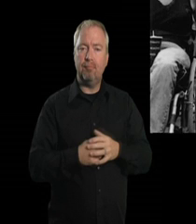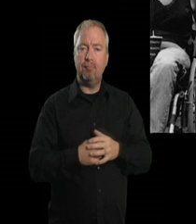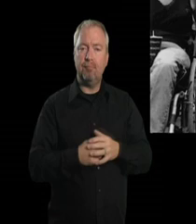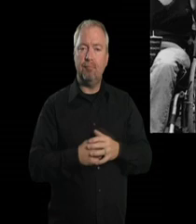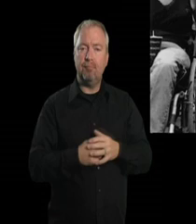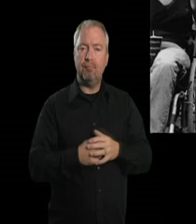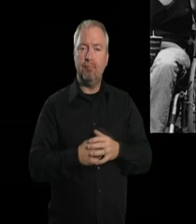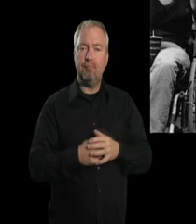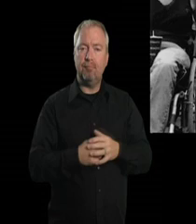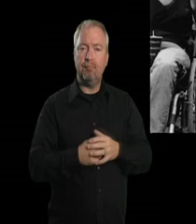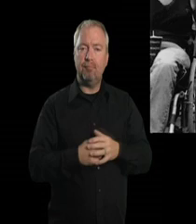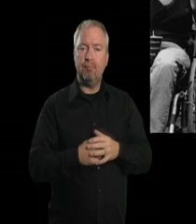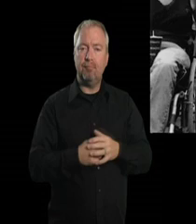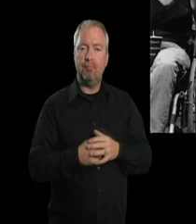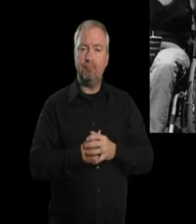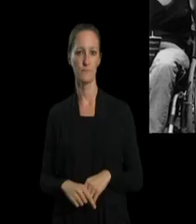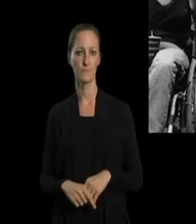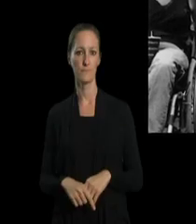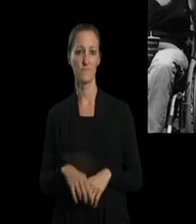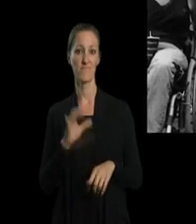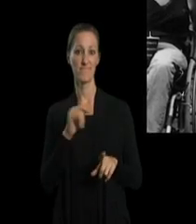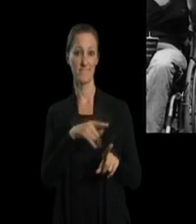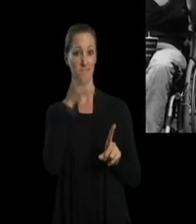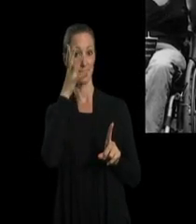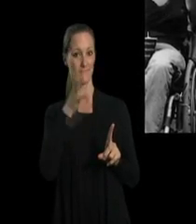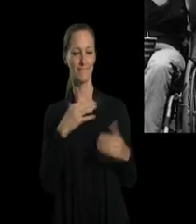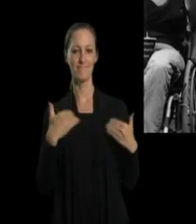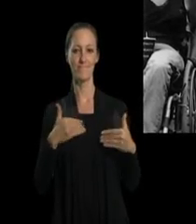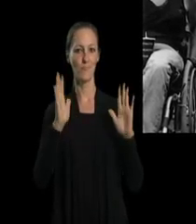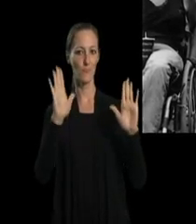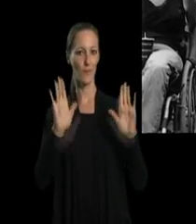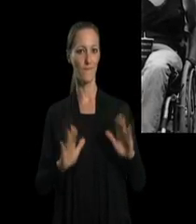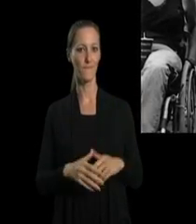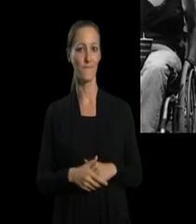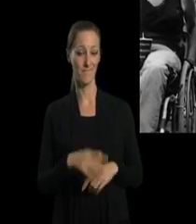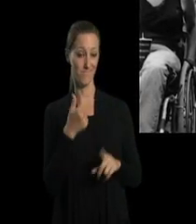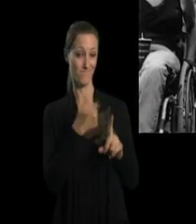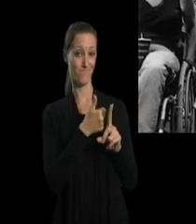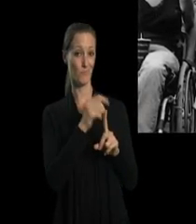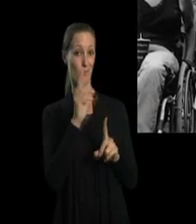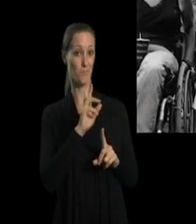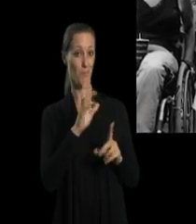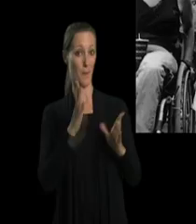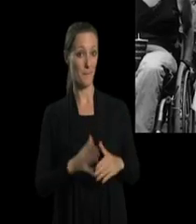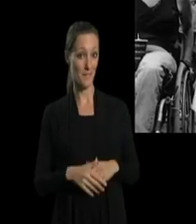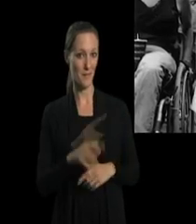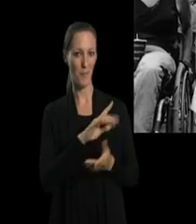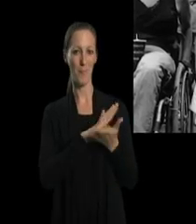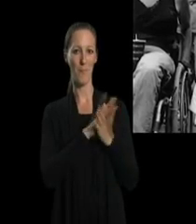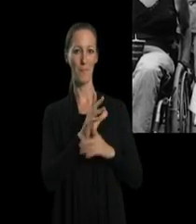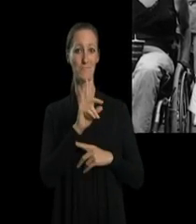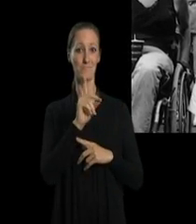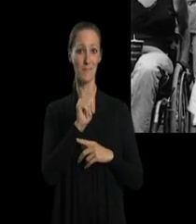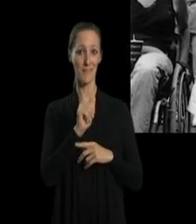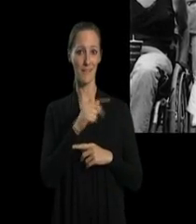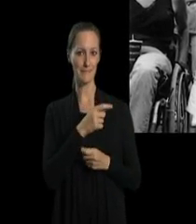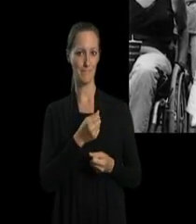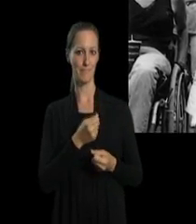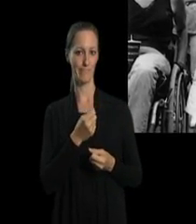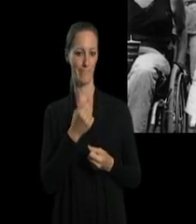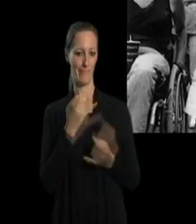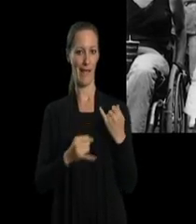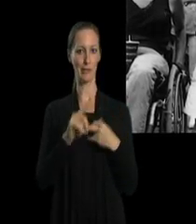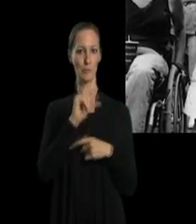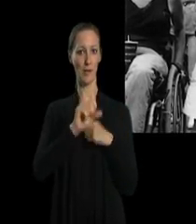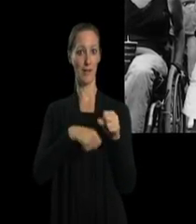everywhere." Martin Luther King Jr. Justin Dart was wonderful. Justin Dart was a Republican. He became disabled,